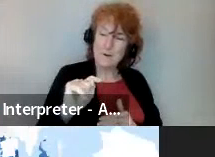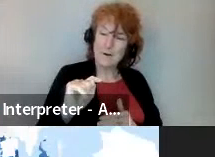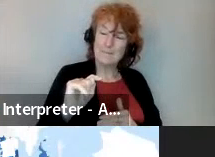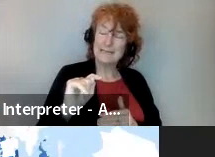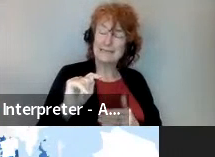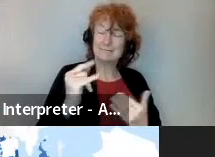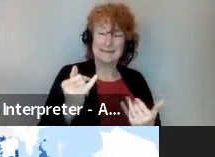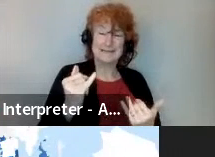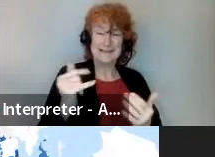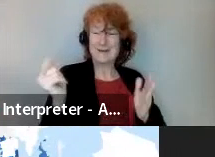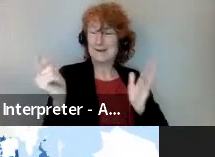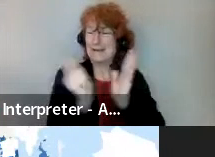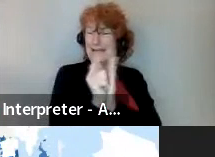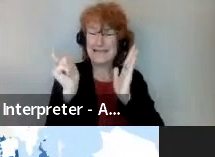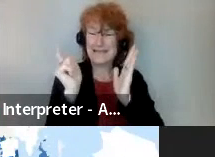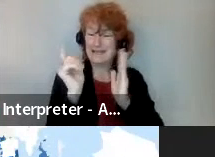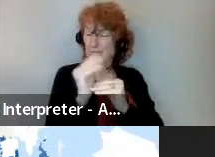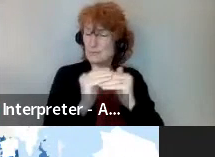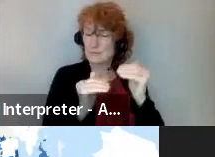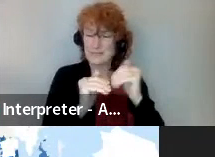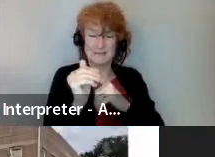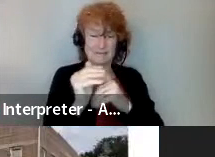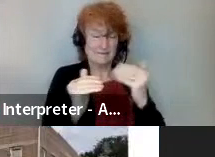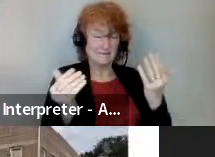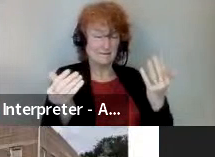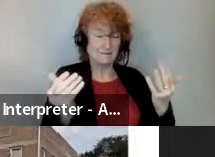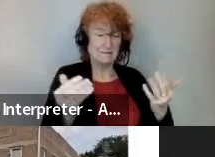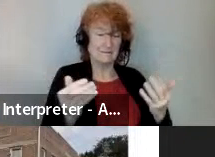to build today. Next slide, please.